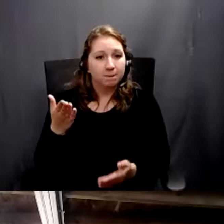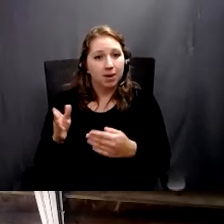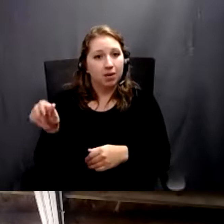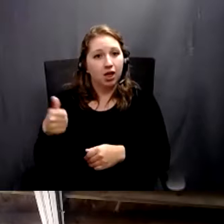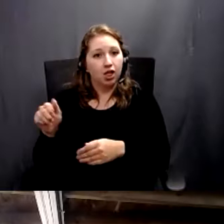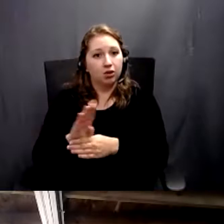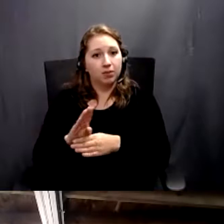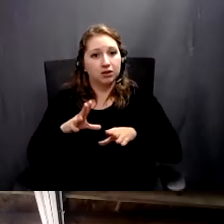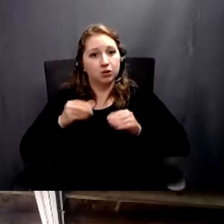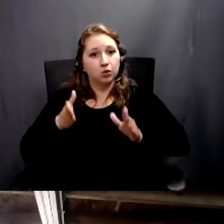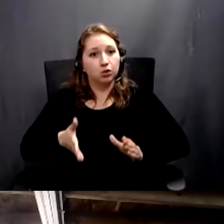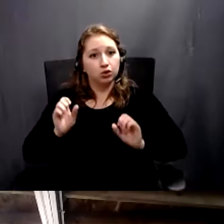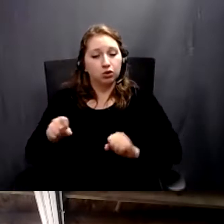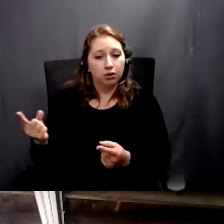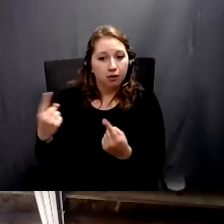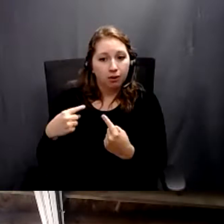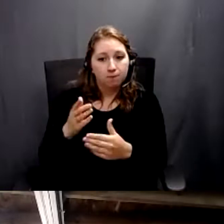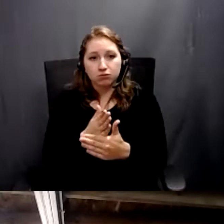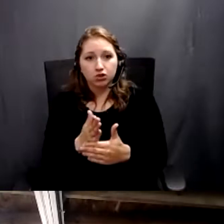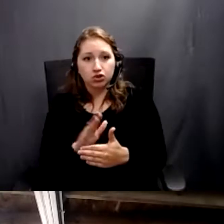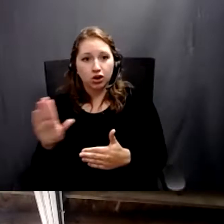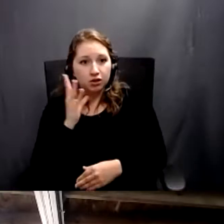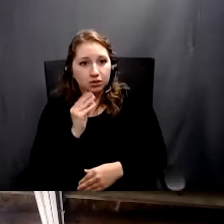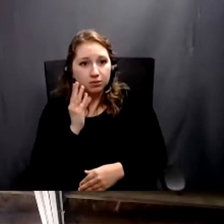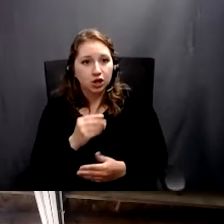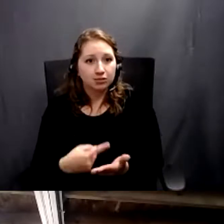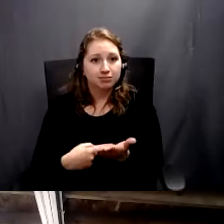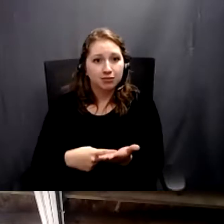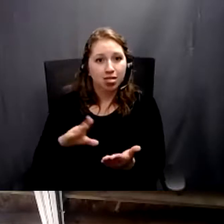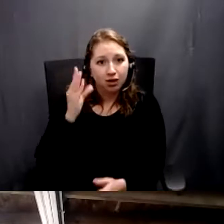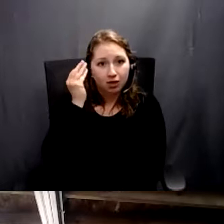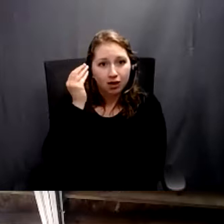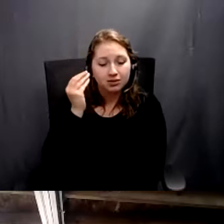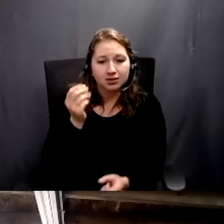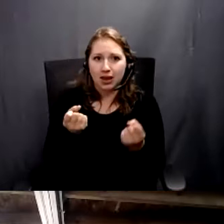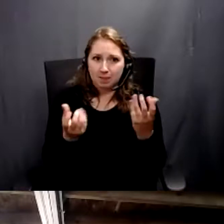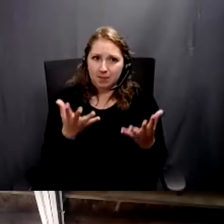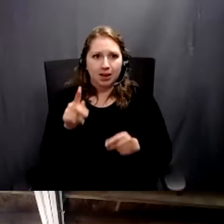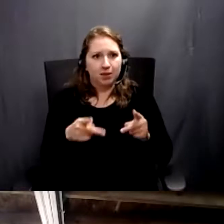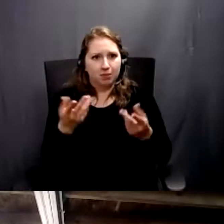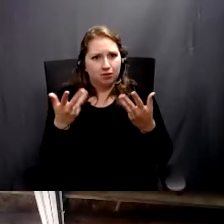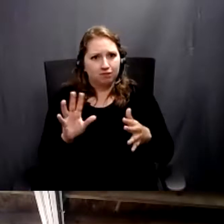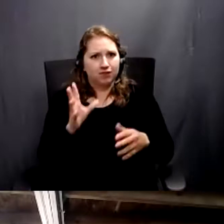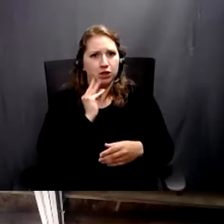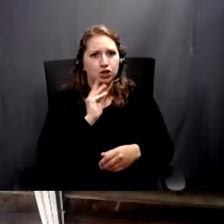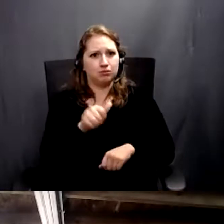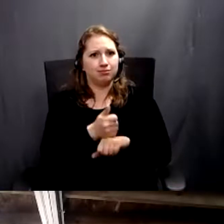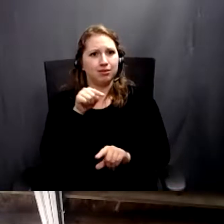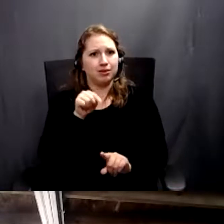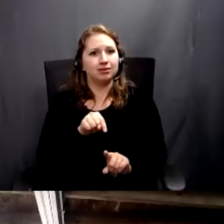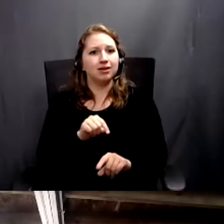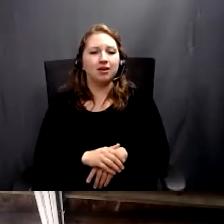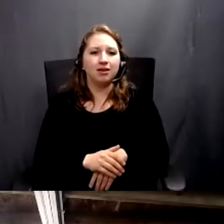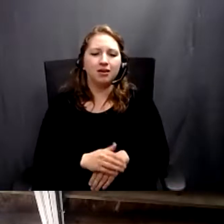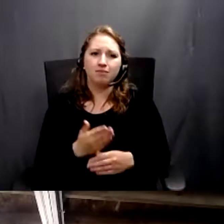their experiences and their thoughts, because there are lots of people already doing this. But thank you so much